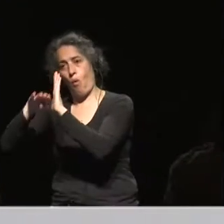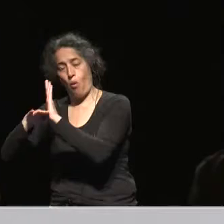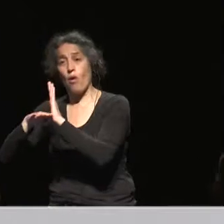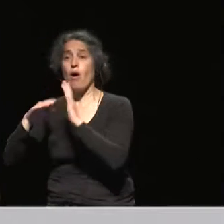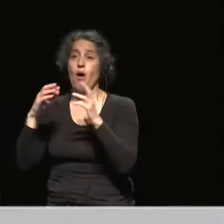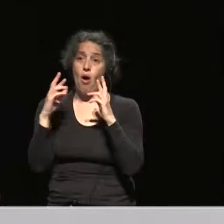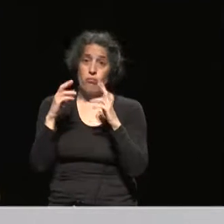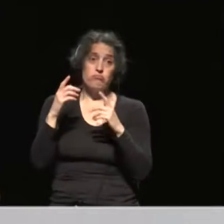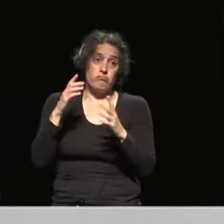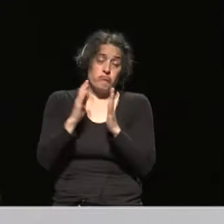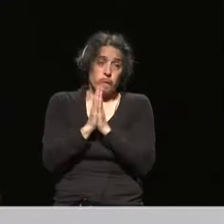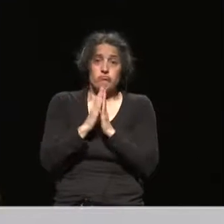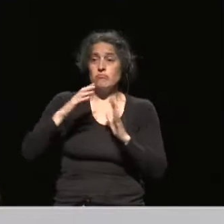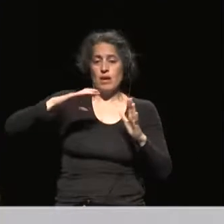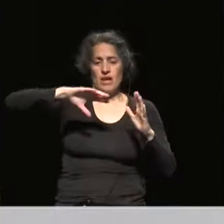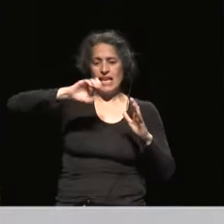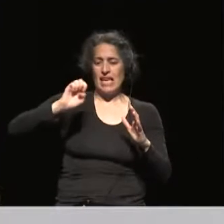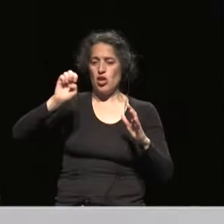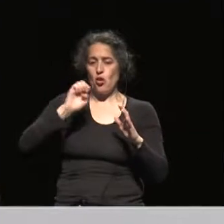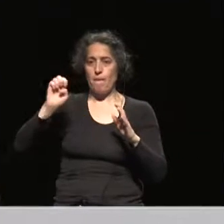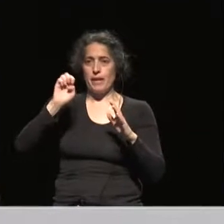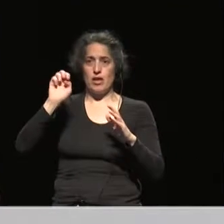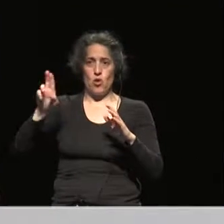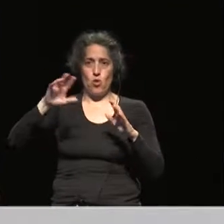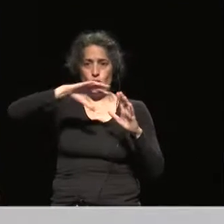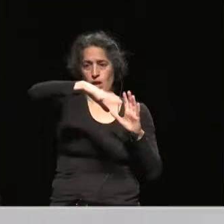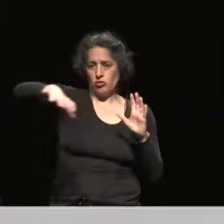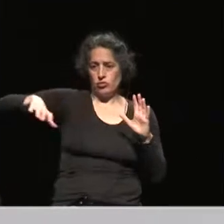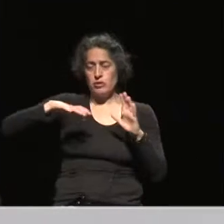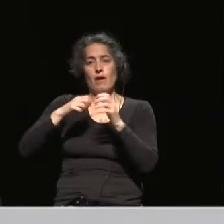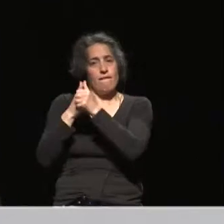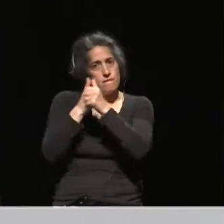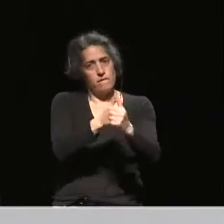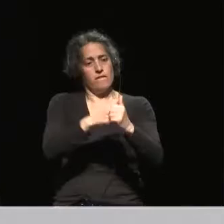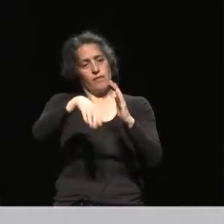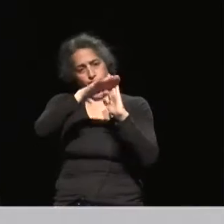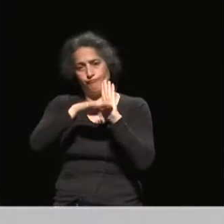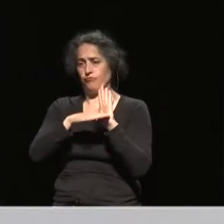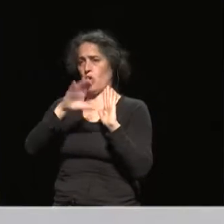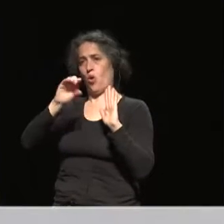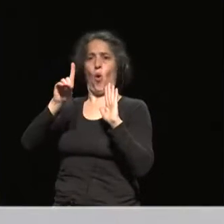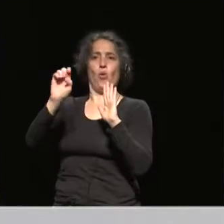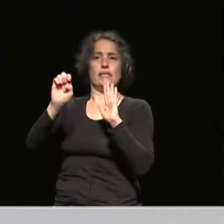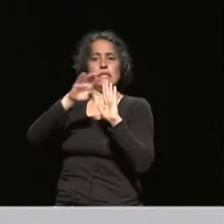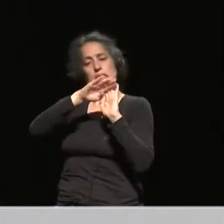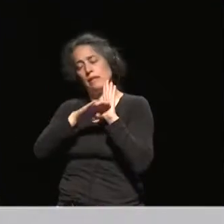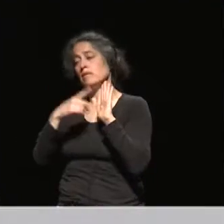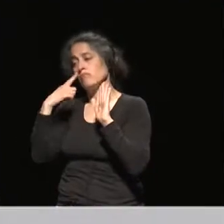a lady in the middle of the room, in relation to parliamentary scrutiny